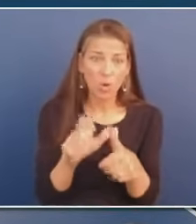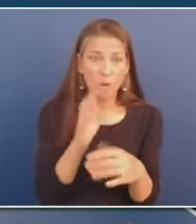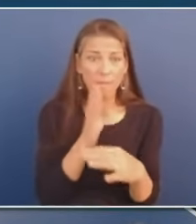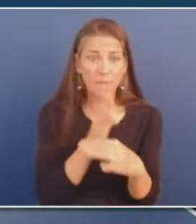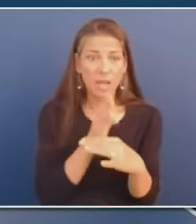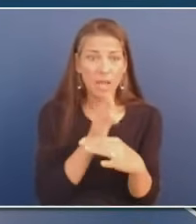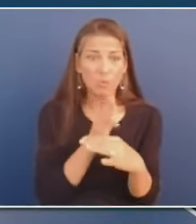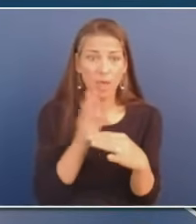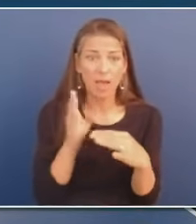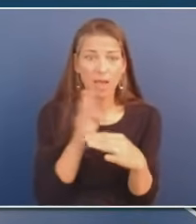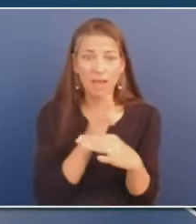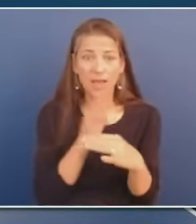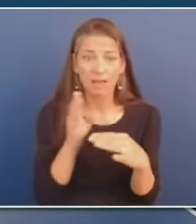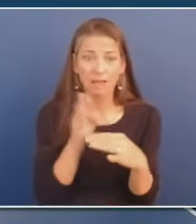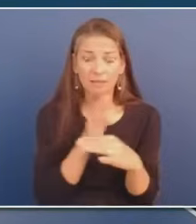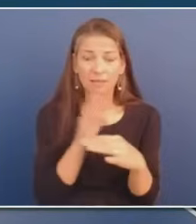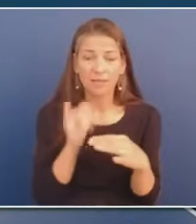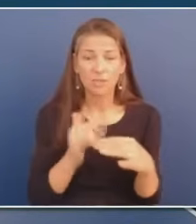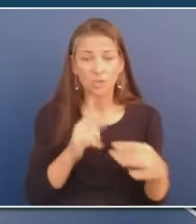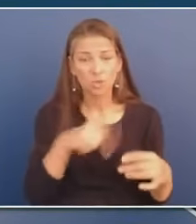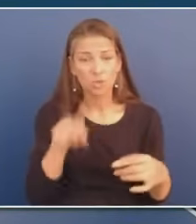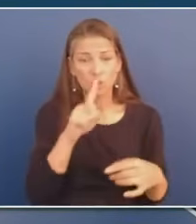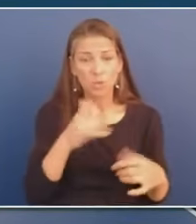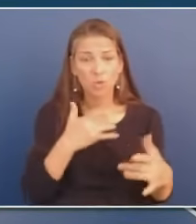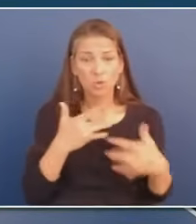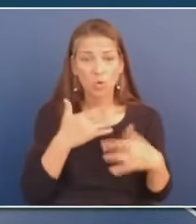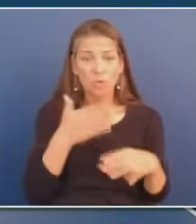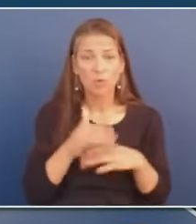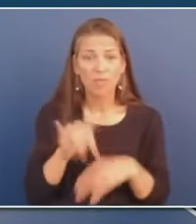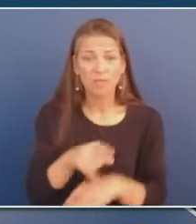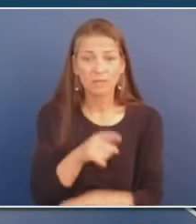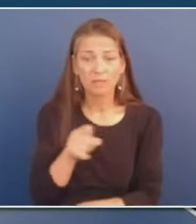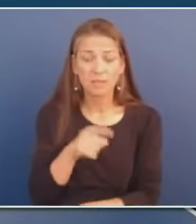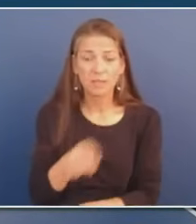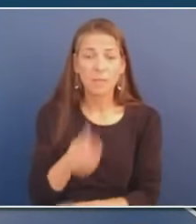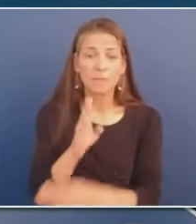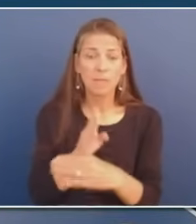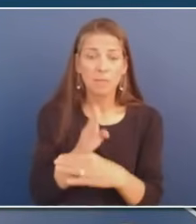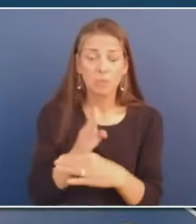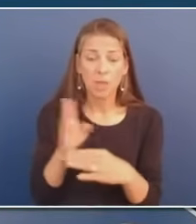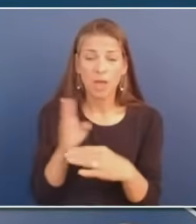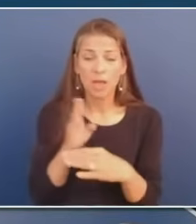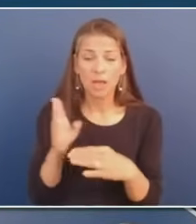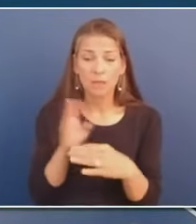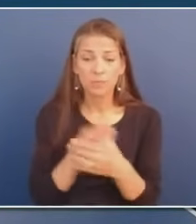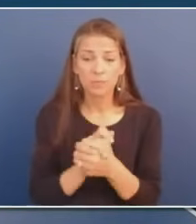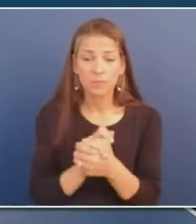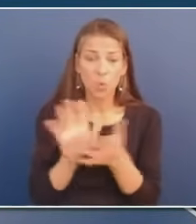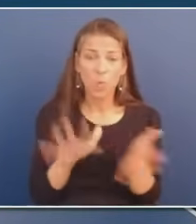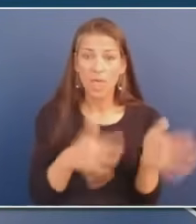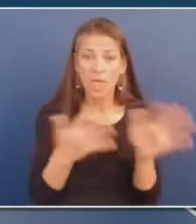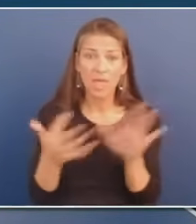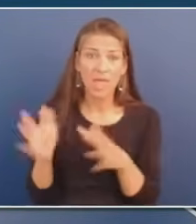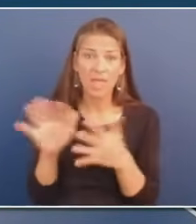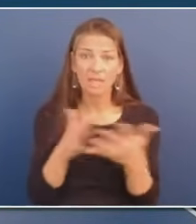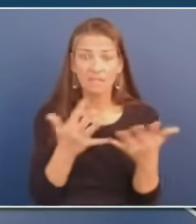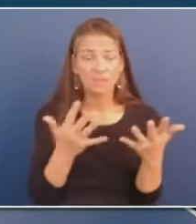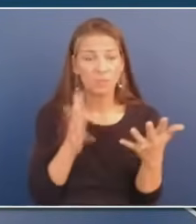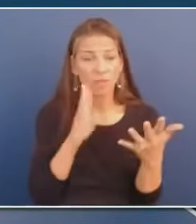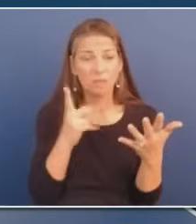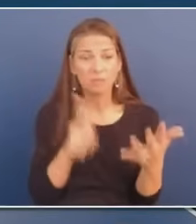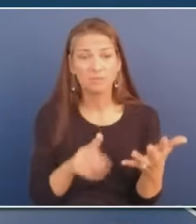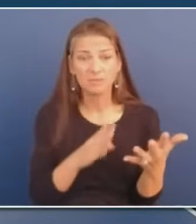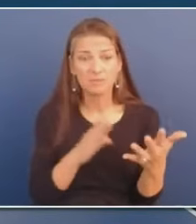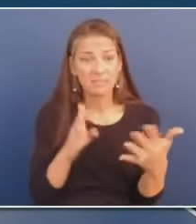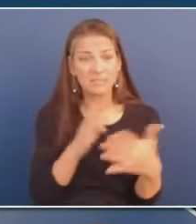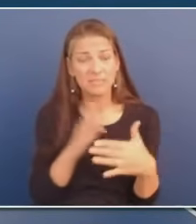high. That should be concerning to everyone. The hail confidence between medium and high. The wind confidence between medium and high. And then